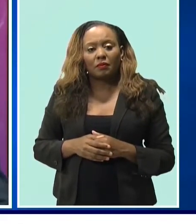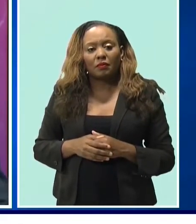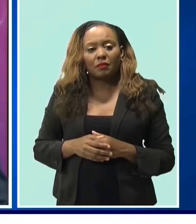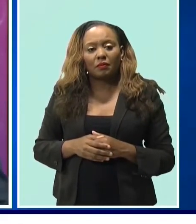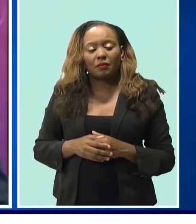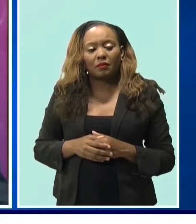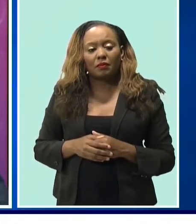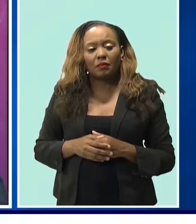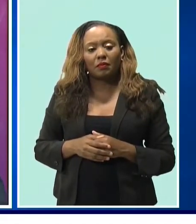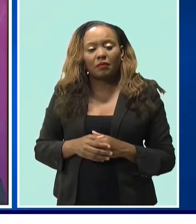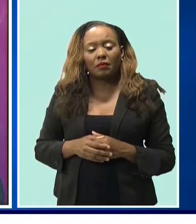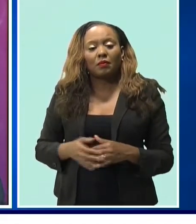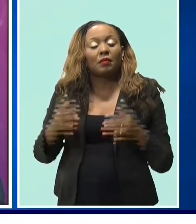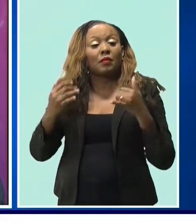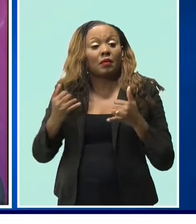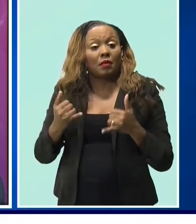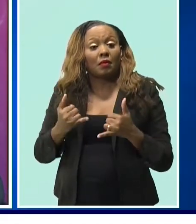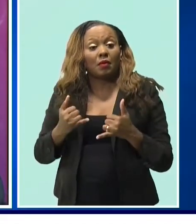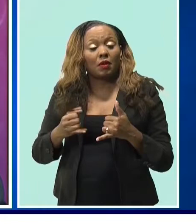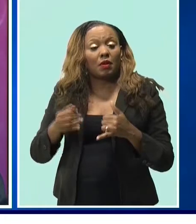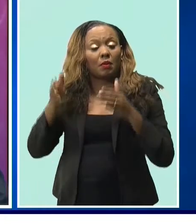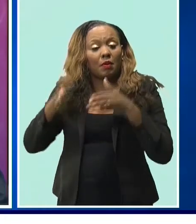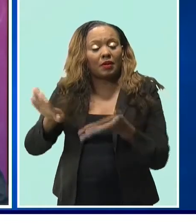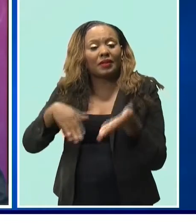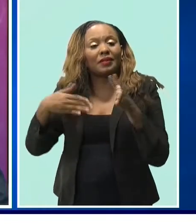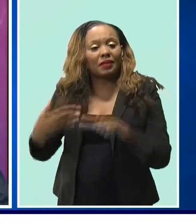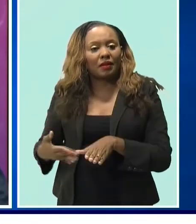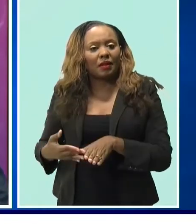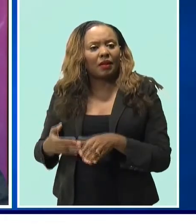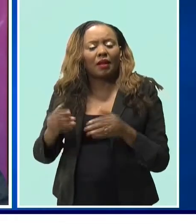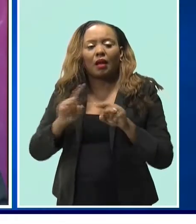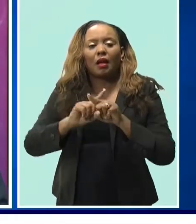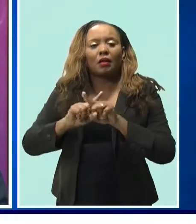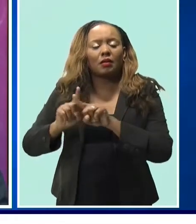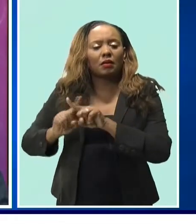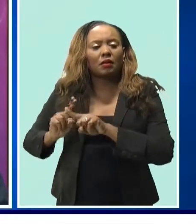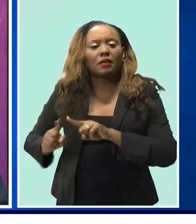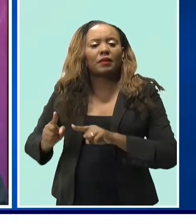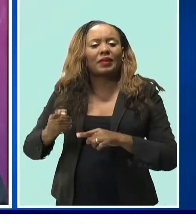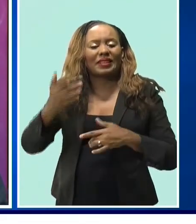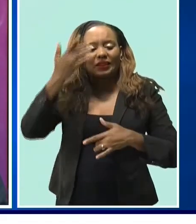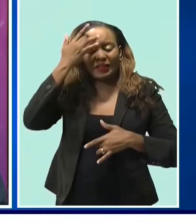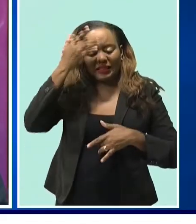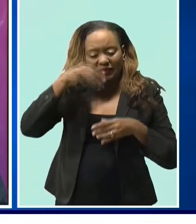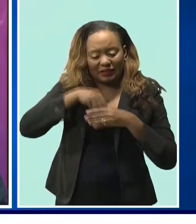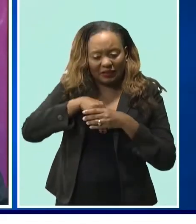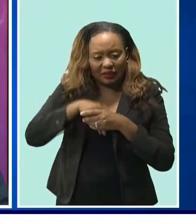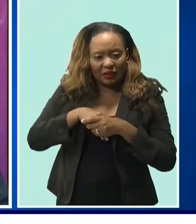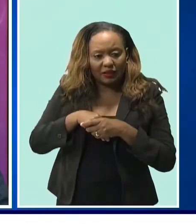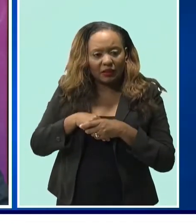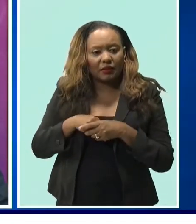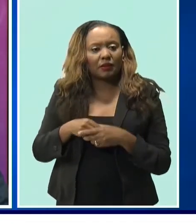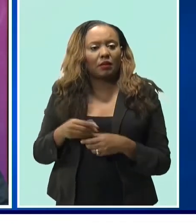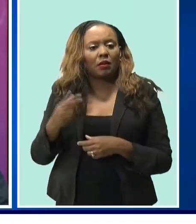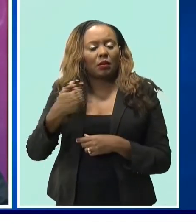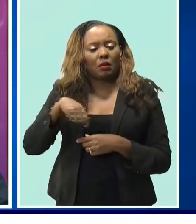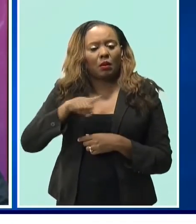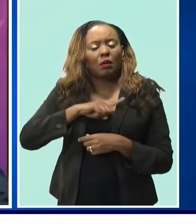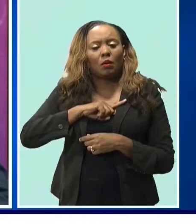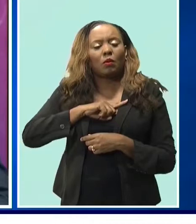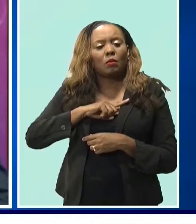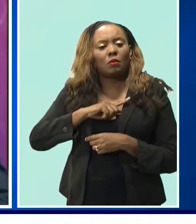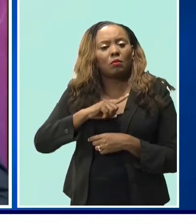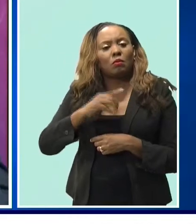other comorbidities as well. And I think due to the work of the Ministry of Health, he was actually found